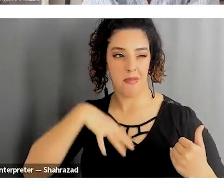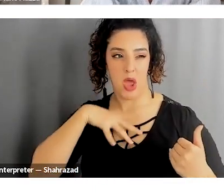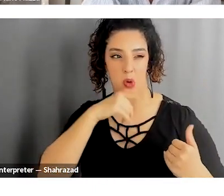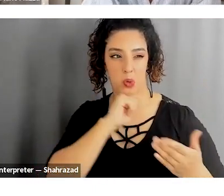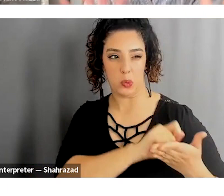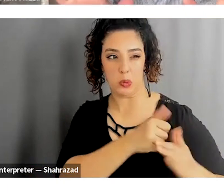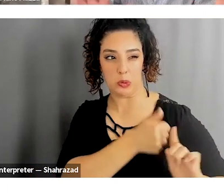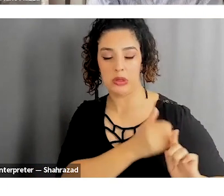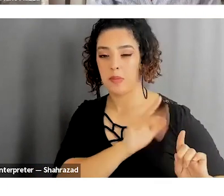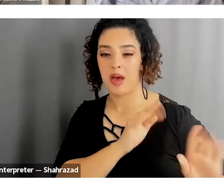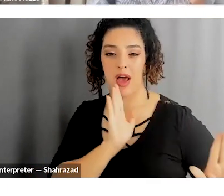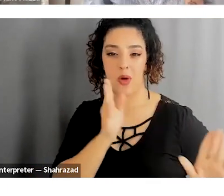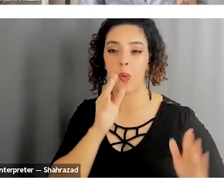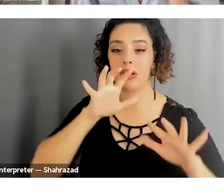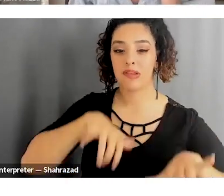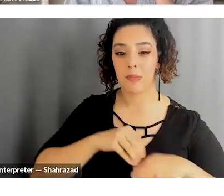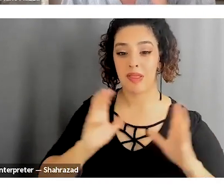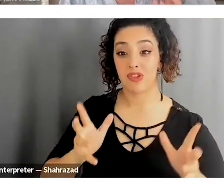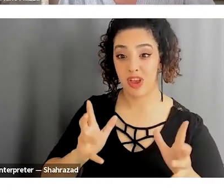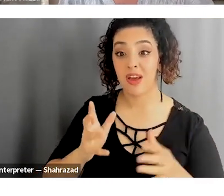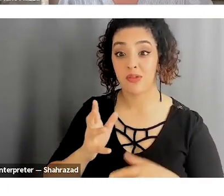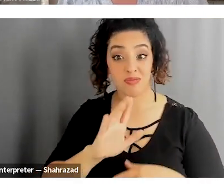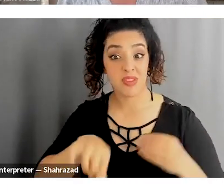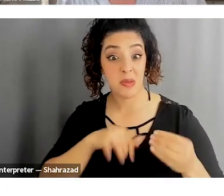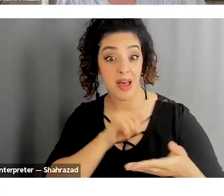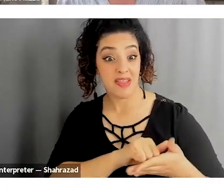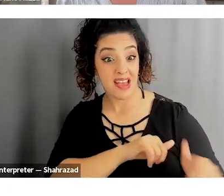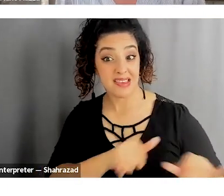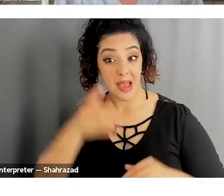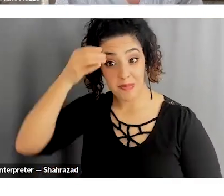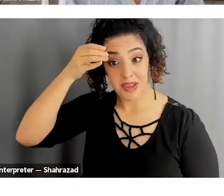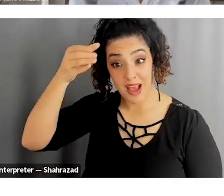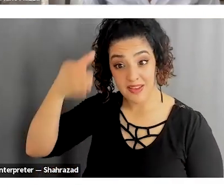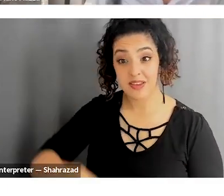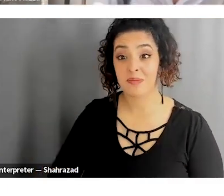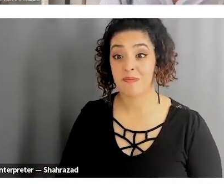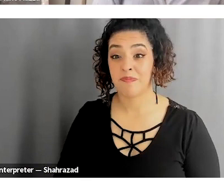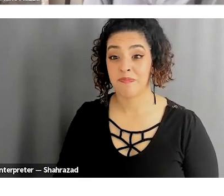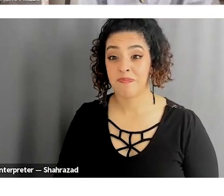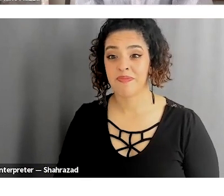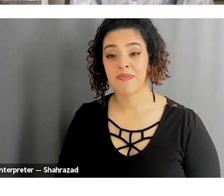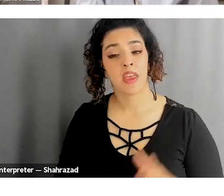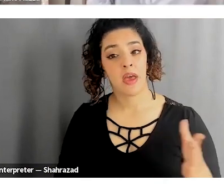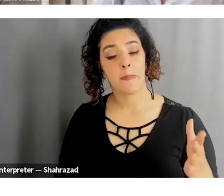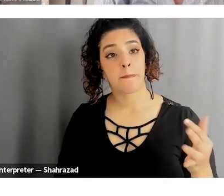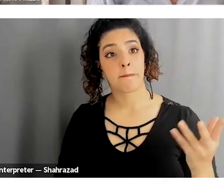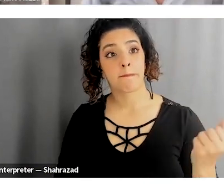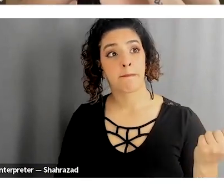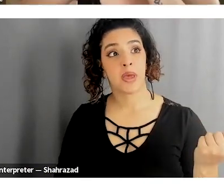But it's a good book. It's all about this as well. Oh, I'm on the wrong. It says I'm botanical. I'm on the wrong Zoom. That's okay.